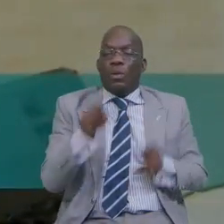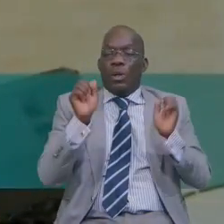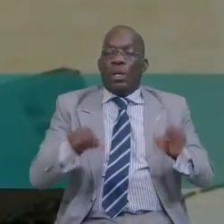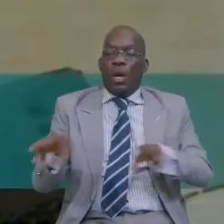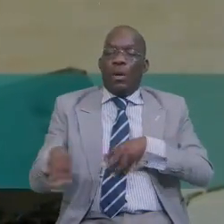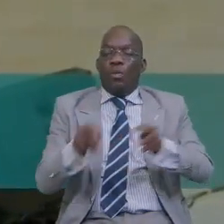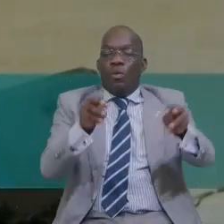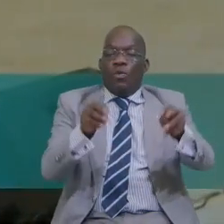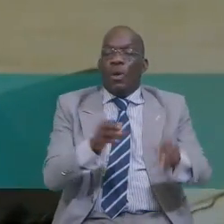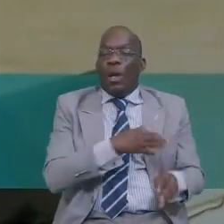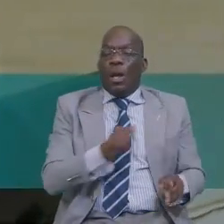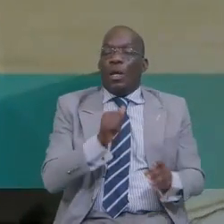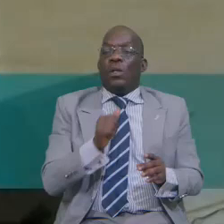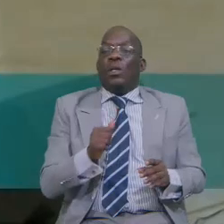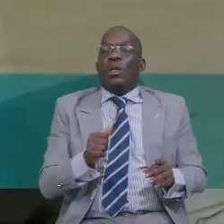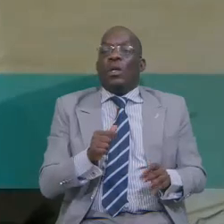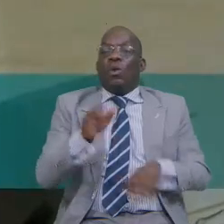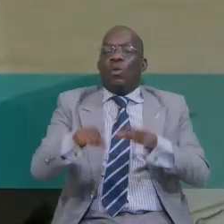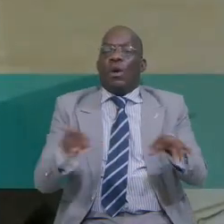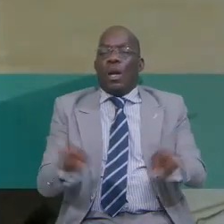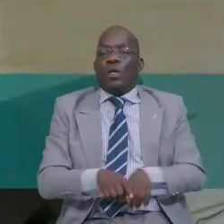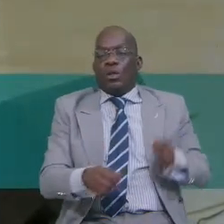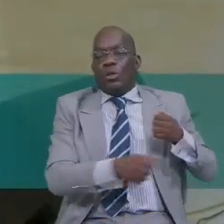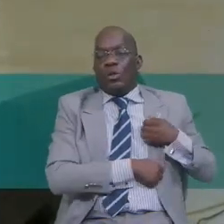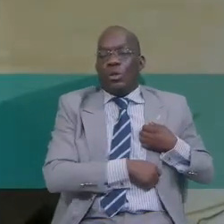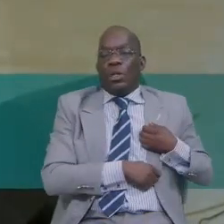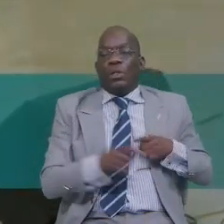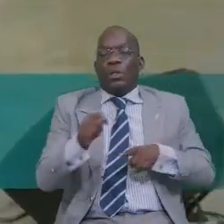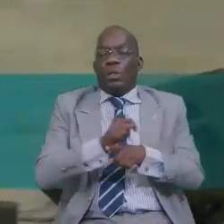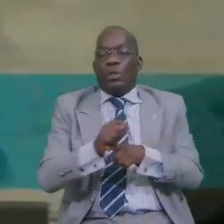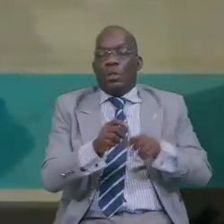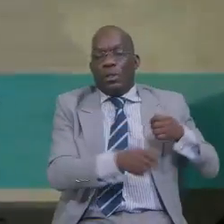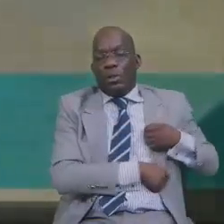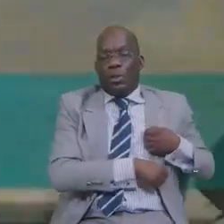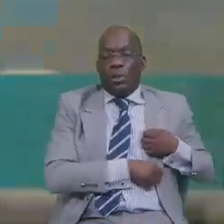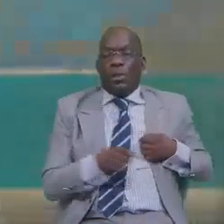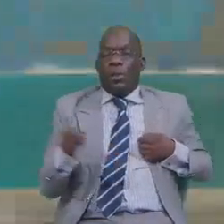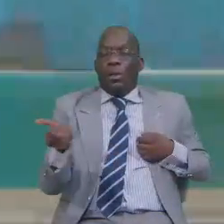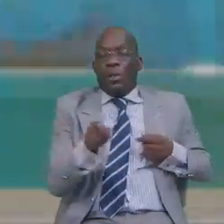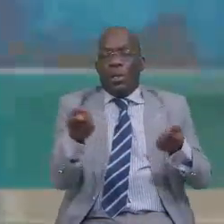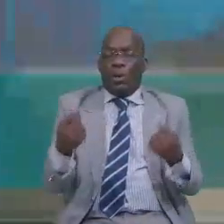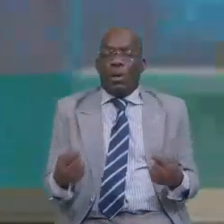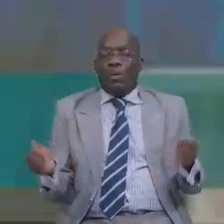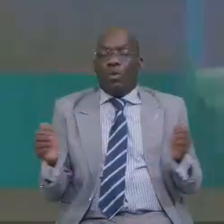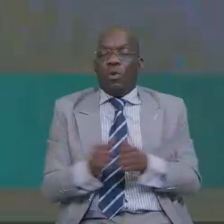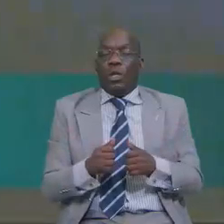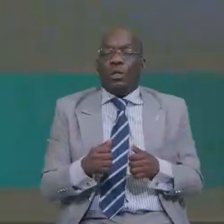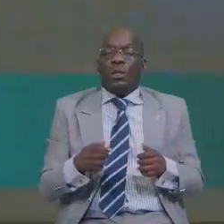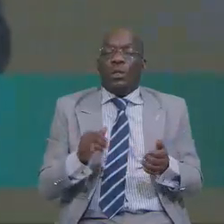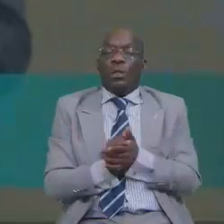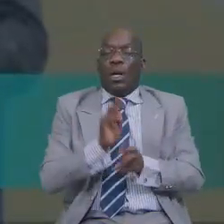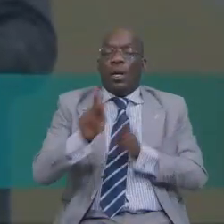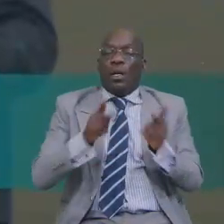like soldiers, trained soldiers. And then they come with that kind of ability